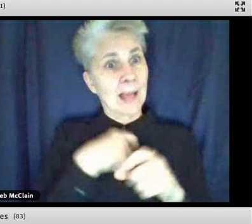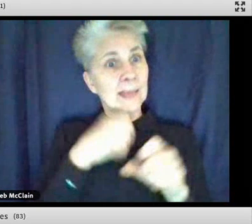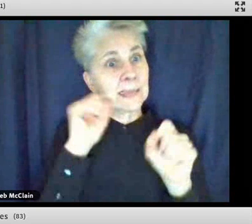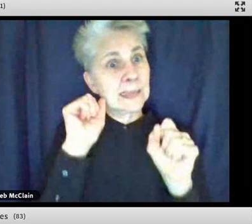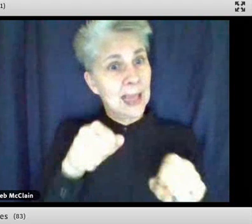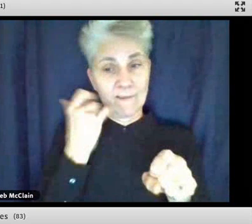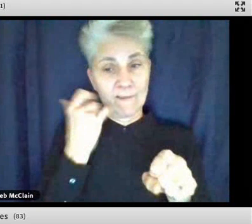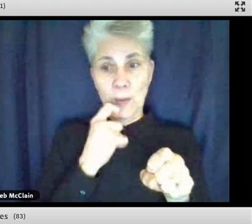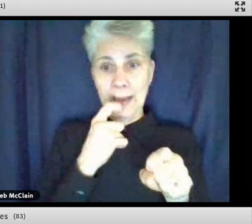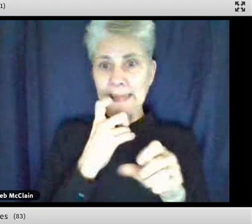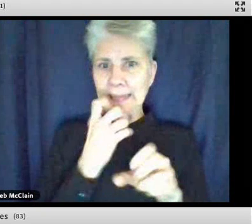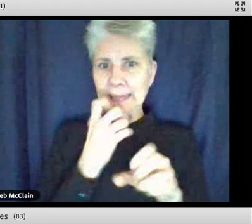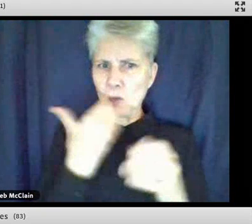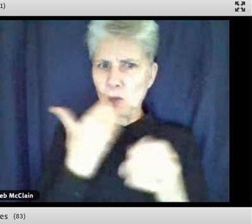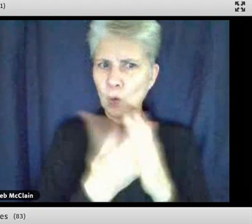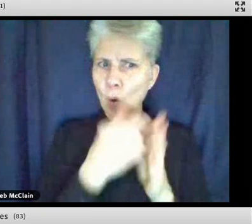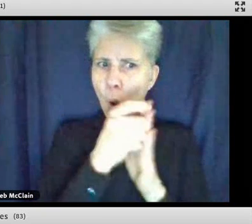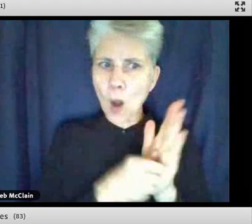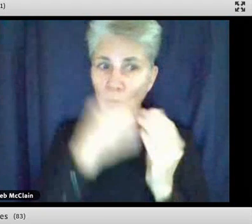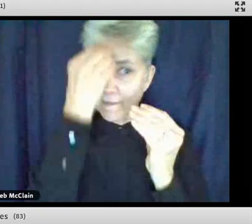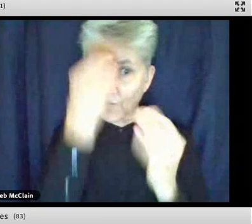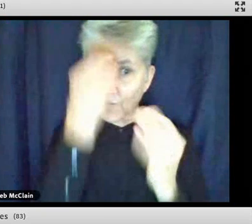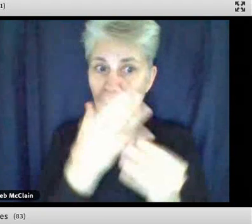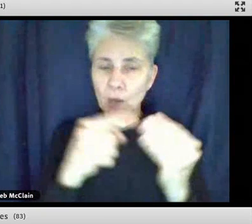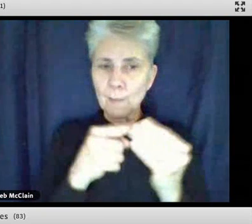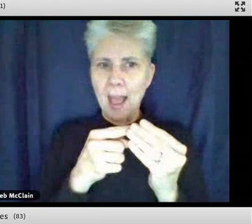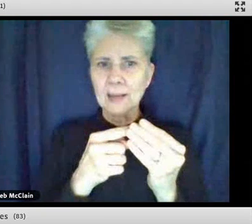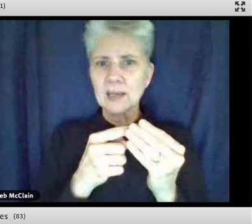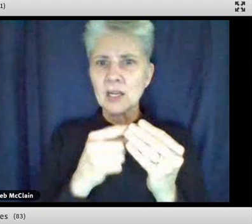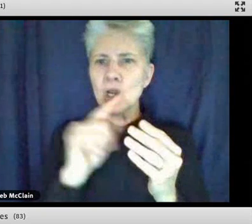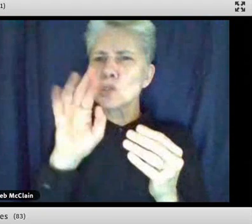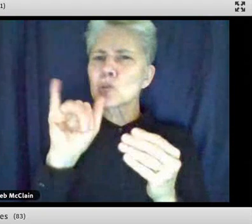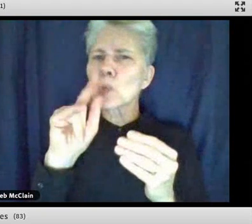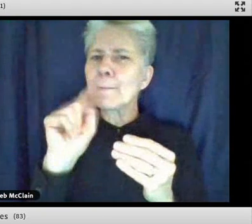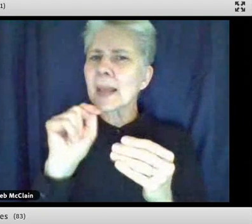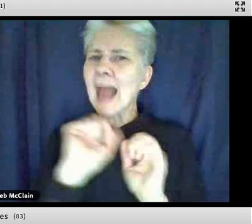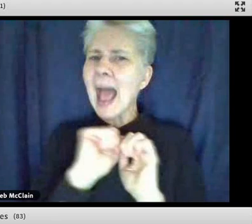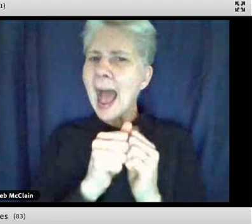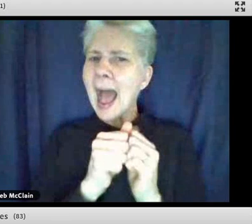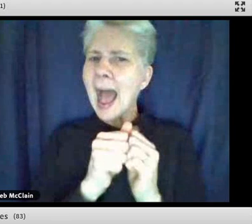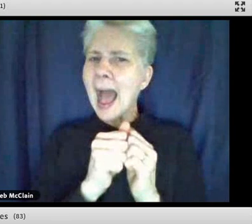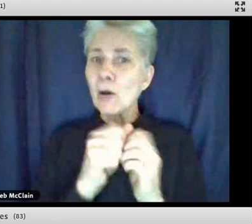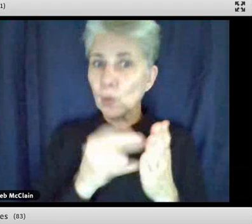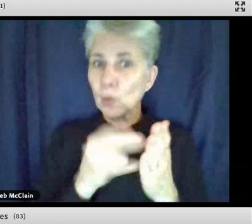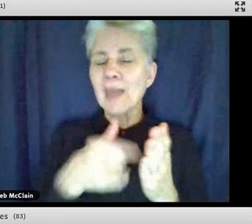good article, if we can get information about treatment out there that's true, that's only going to benefit.